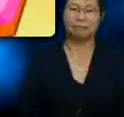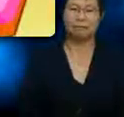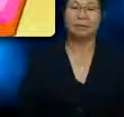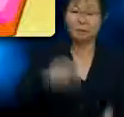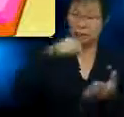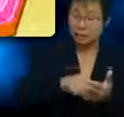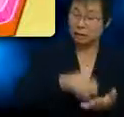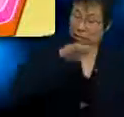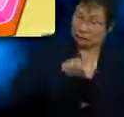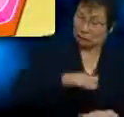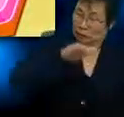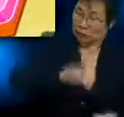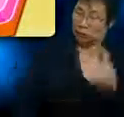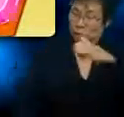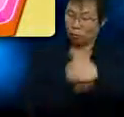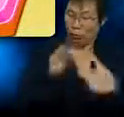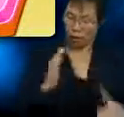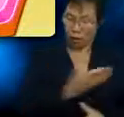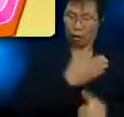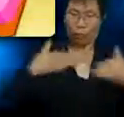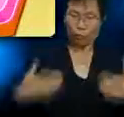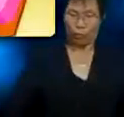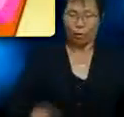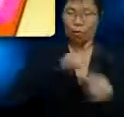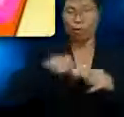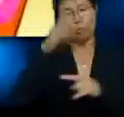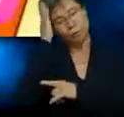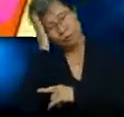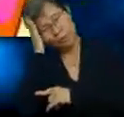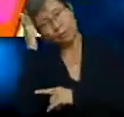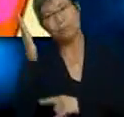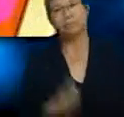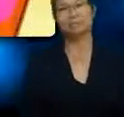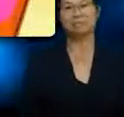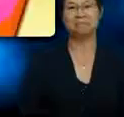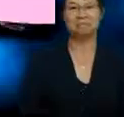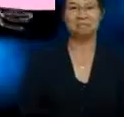These springs support our bodies when we sleep.